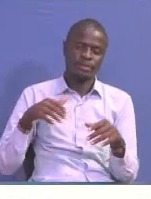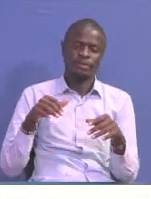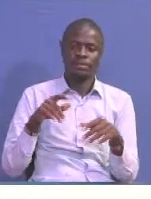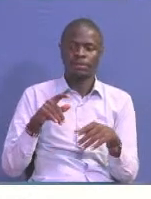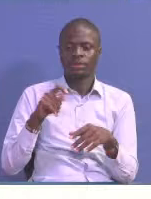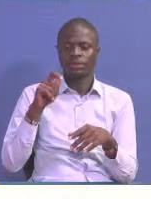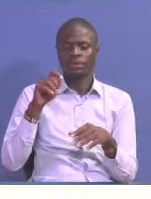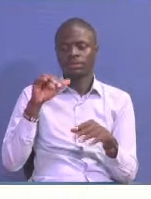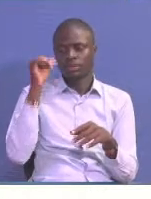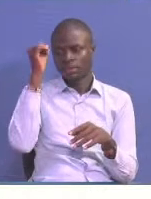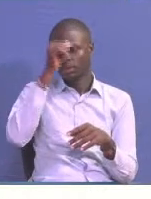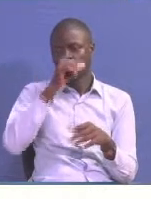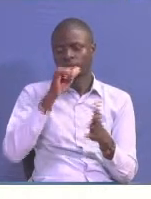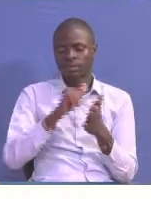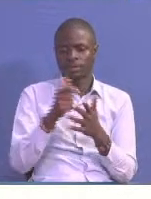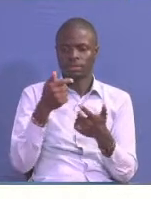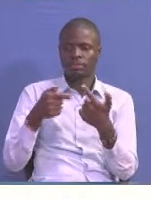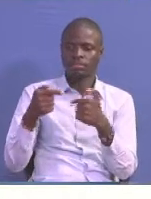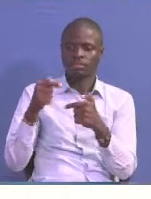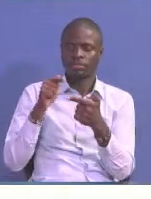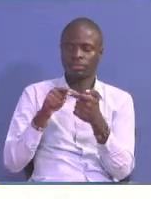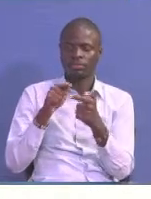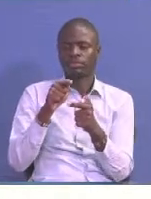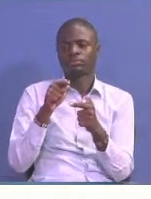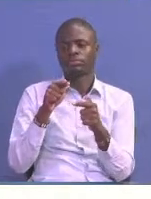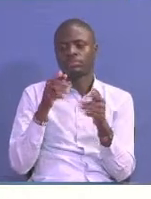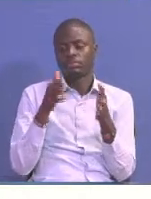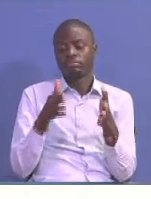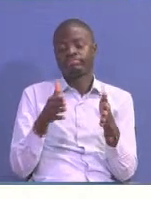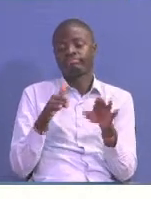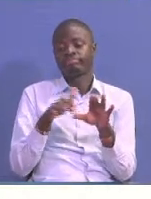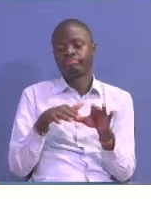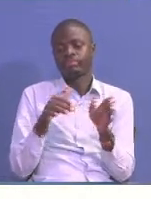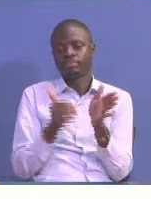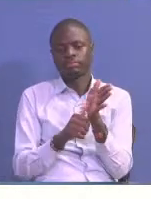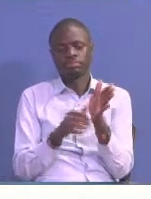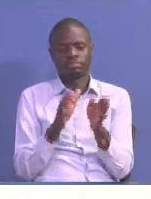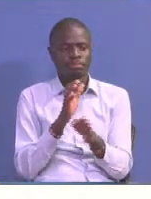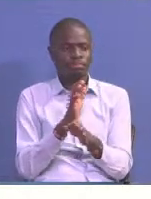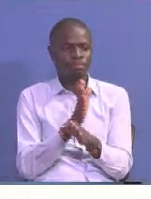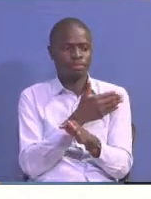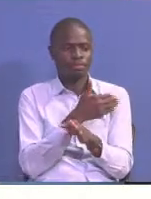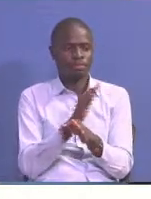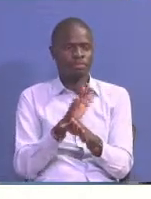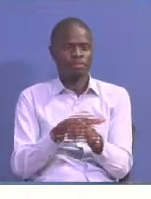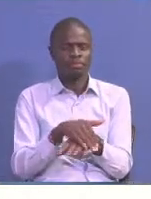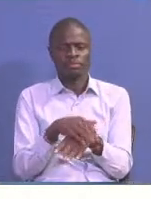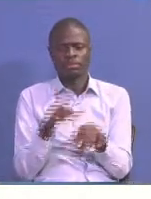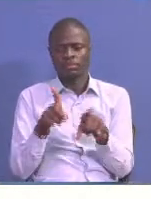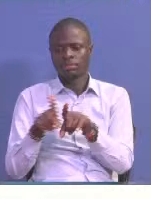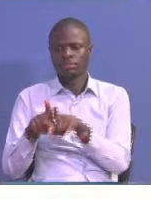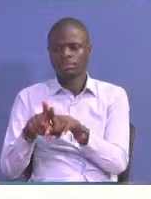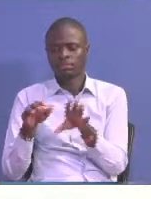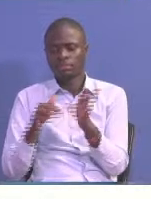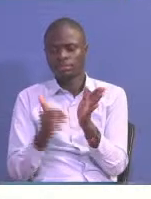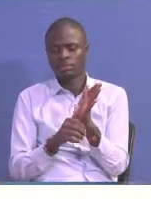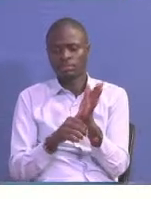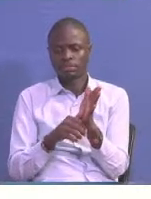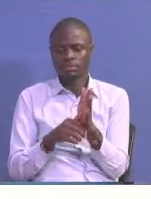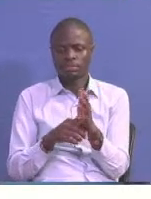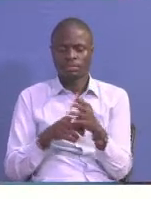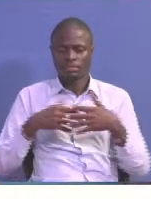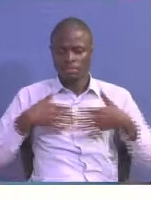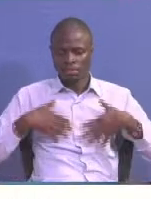in Africa that brings you up to speed with the latest banter in matters entertainment and music and trends. And also in matters fashion,